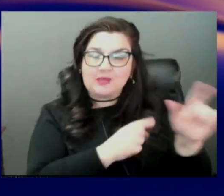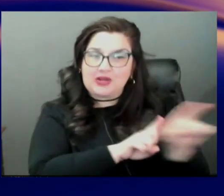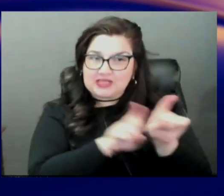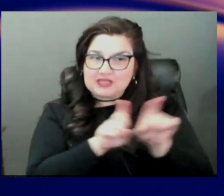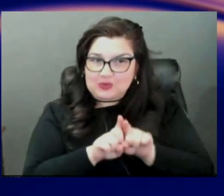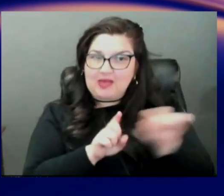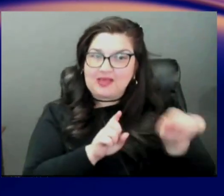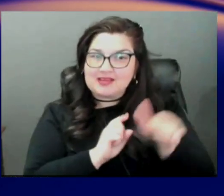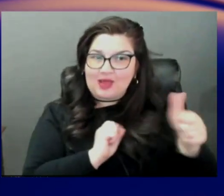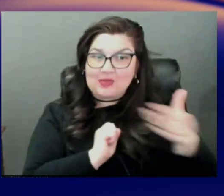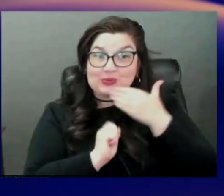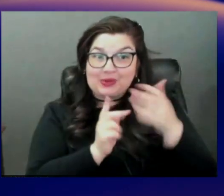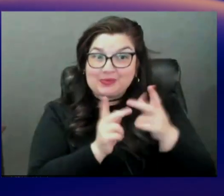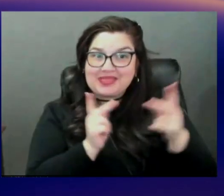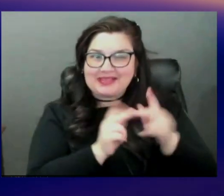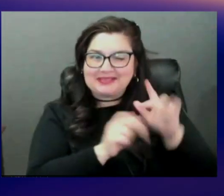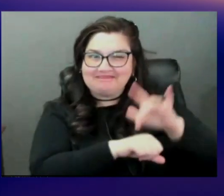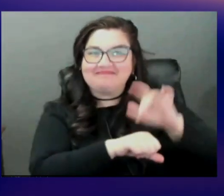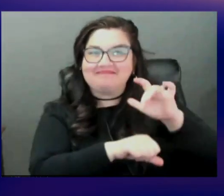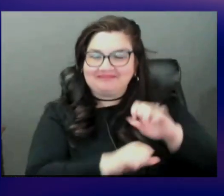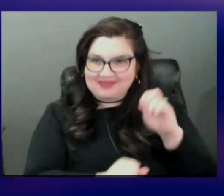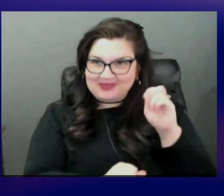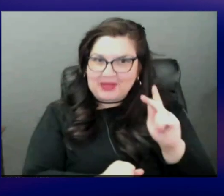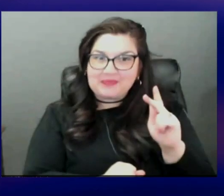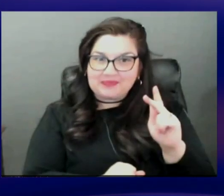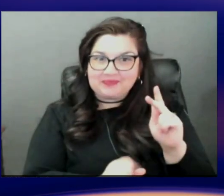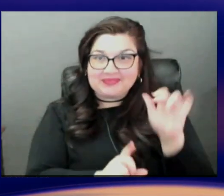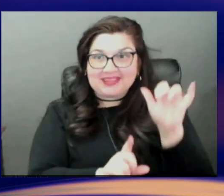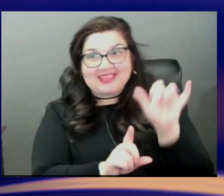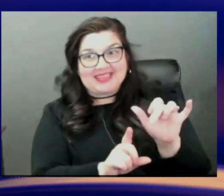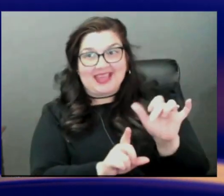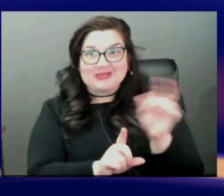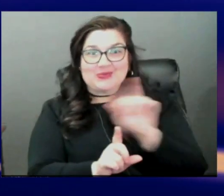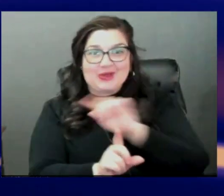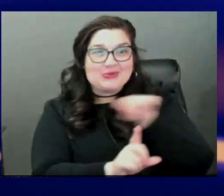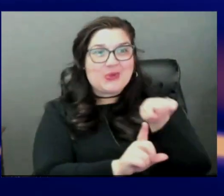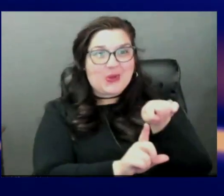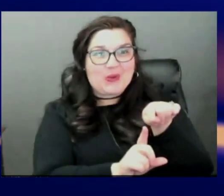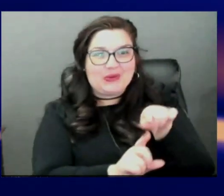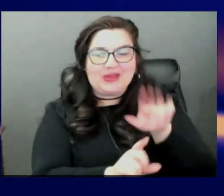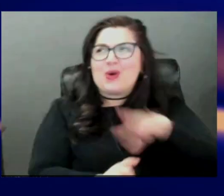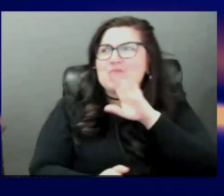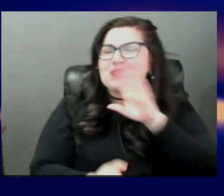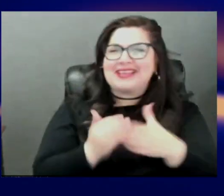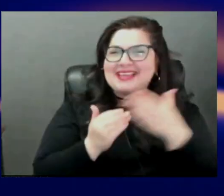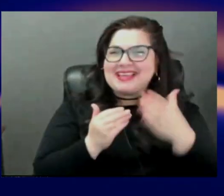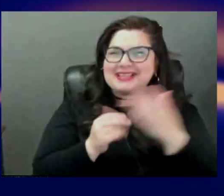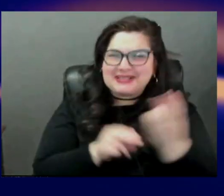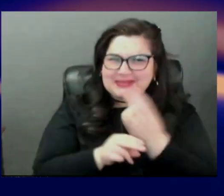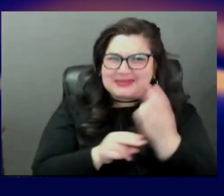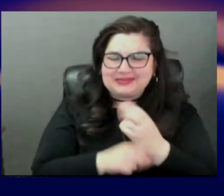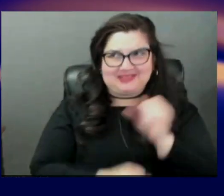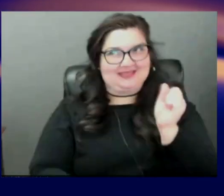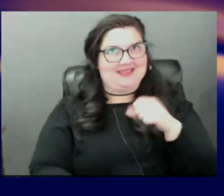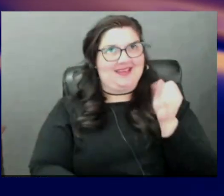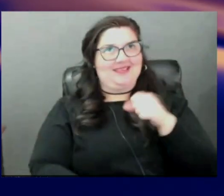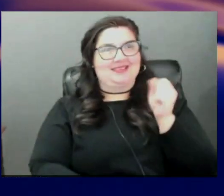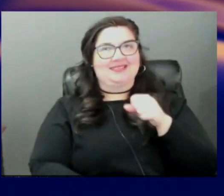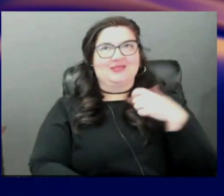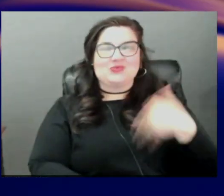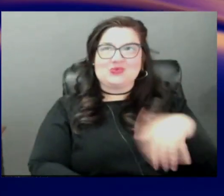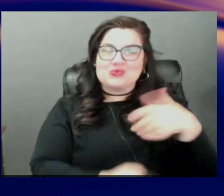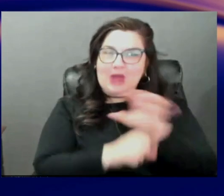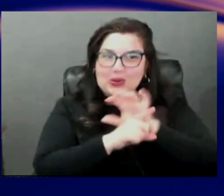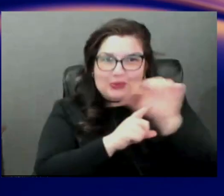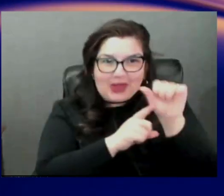yeah, that's where we go. I love it. Cool. Super easy to use. Super easy. Incredible workflow, I